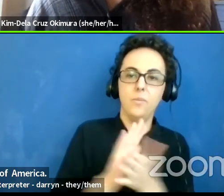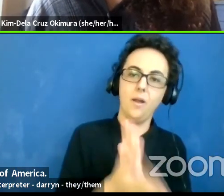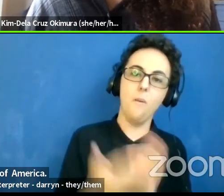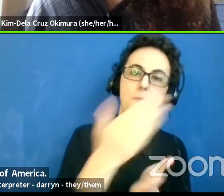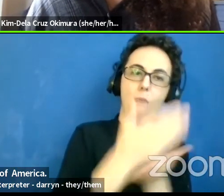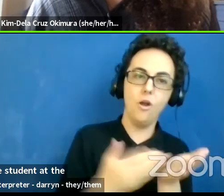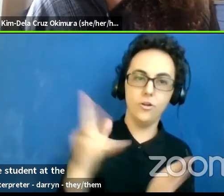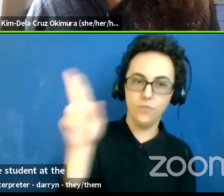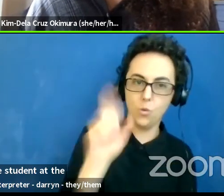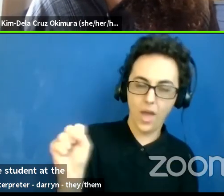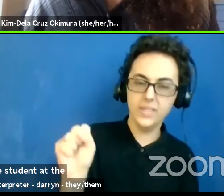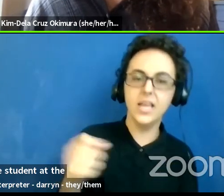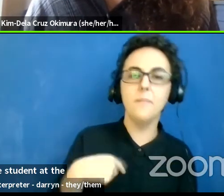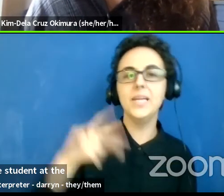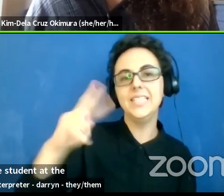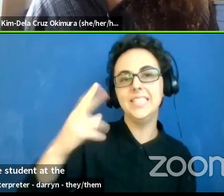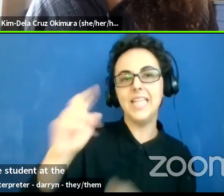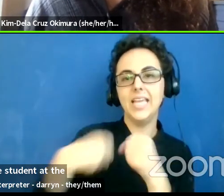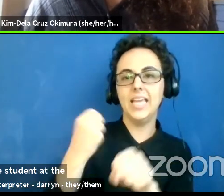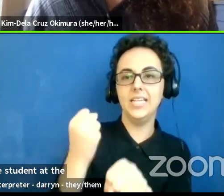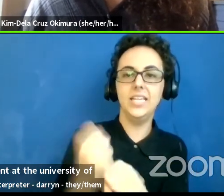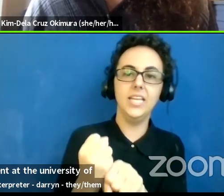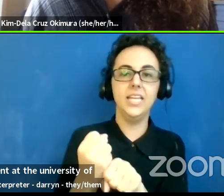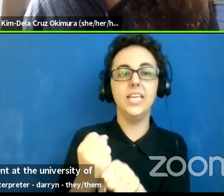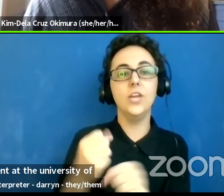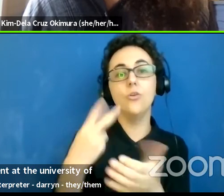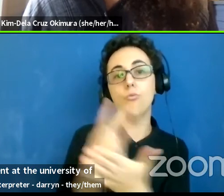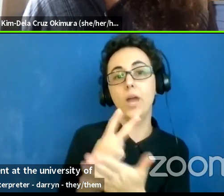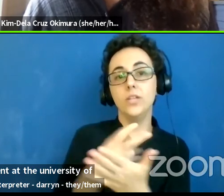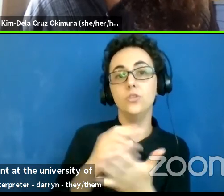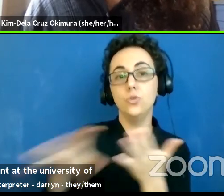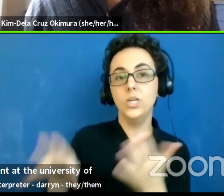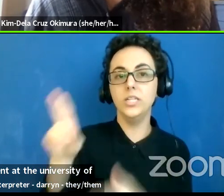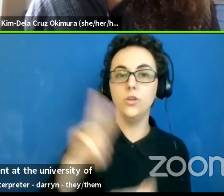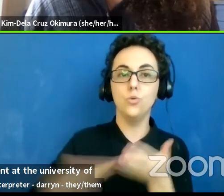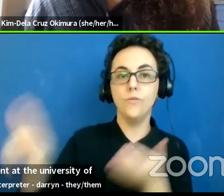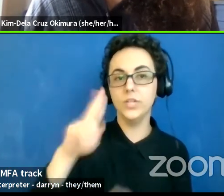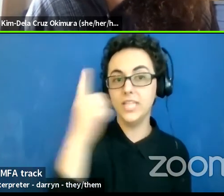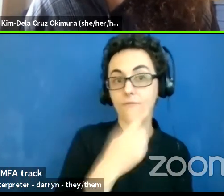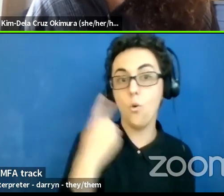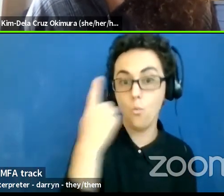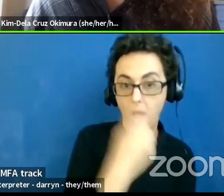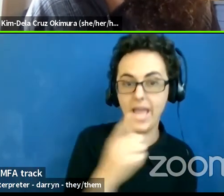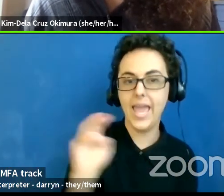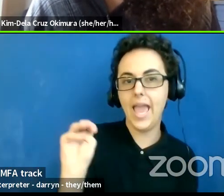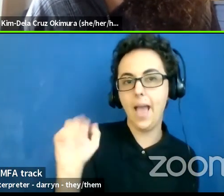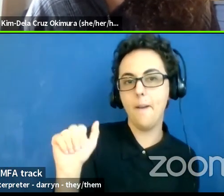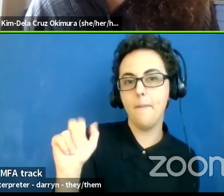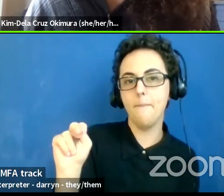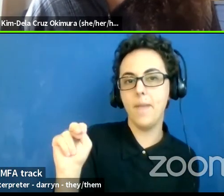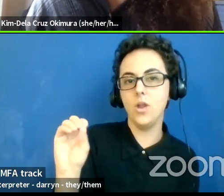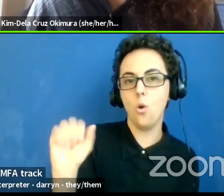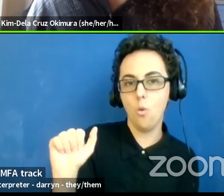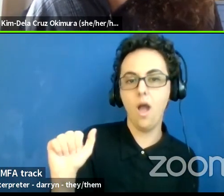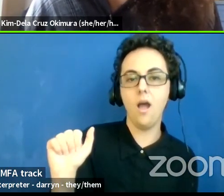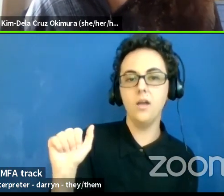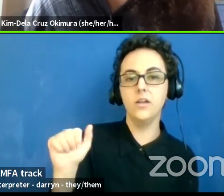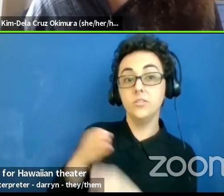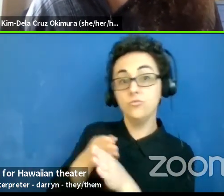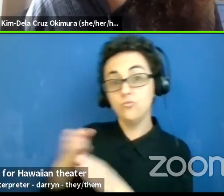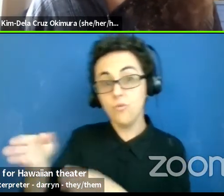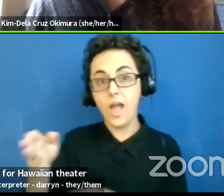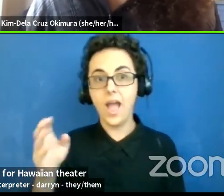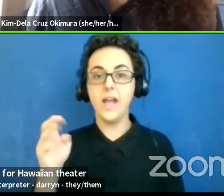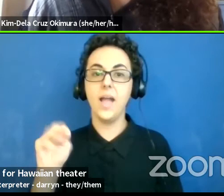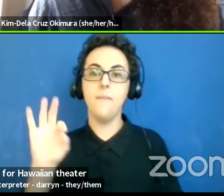student at the University of Hawaii at Manoa in the MFA track for Hawaiian theater. I am